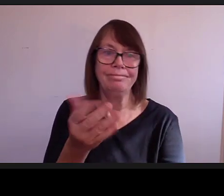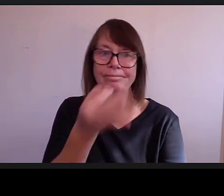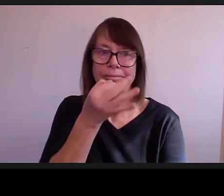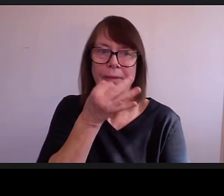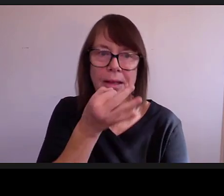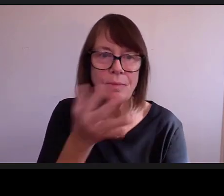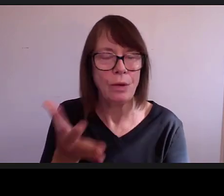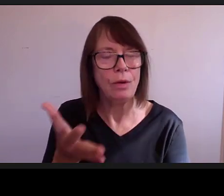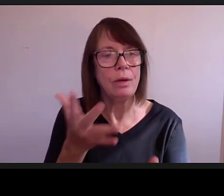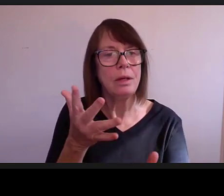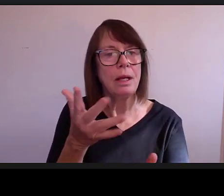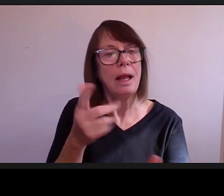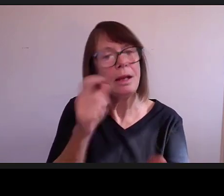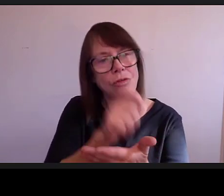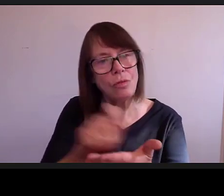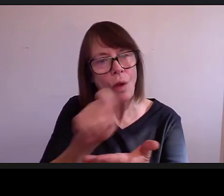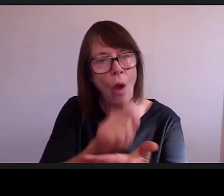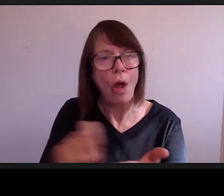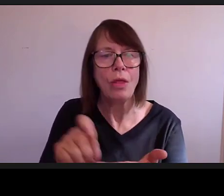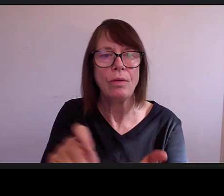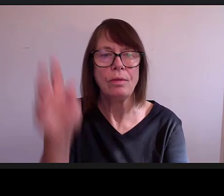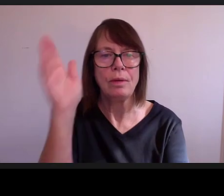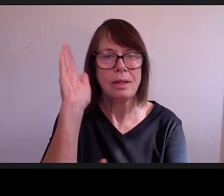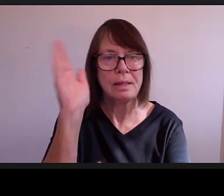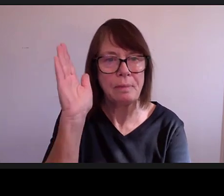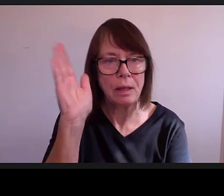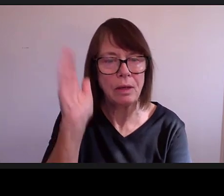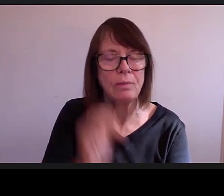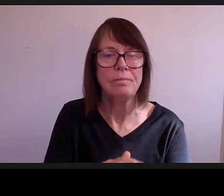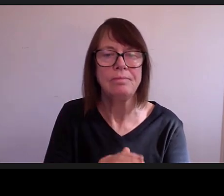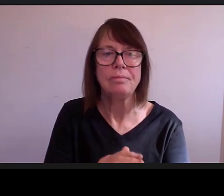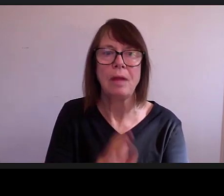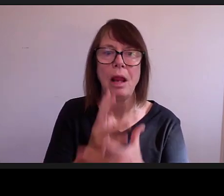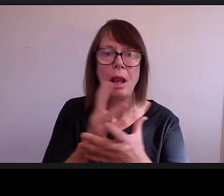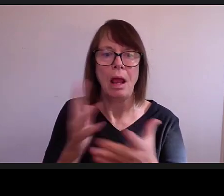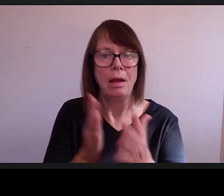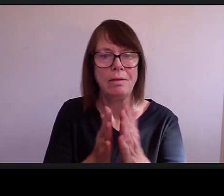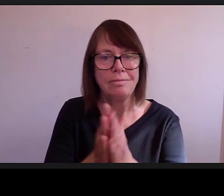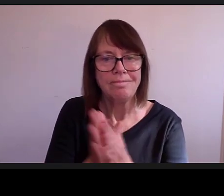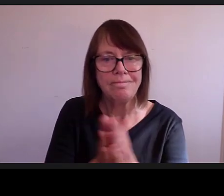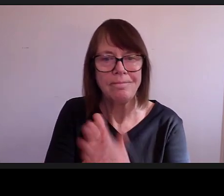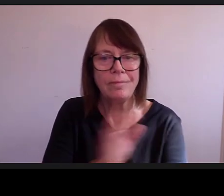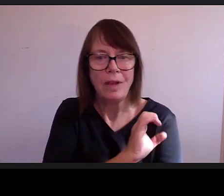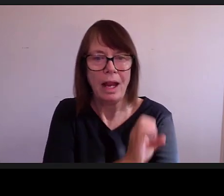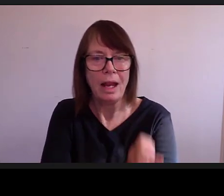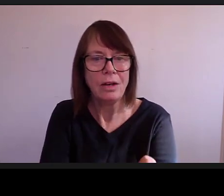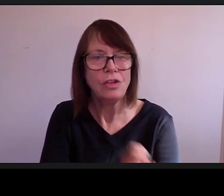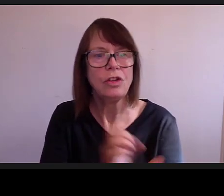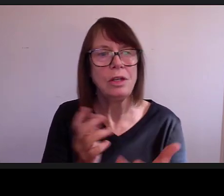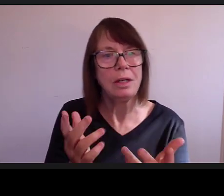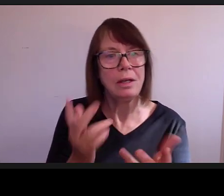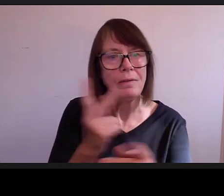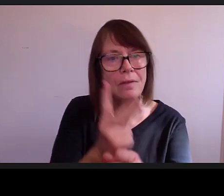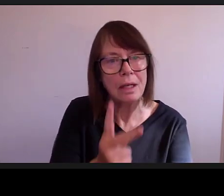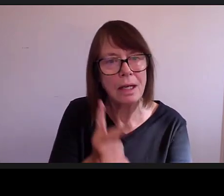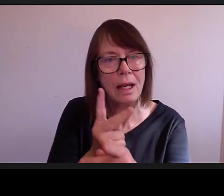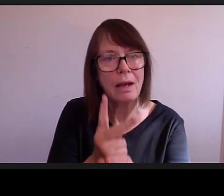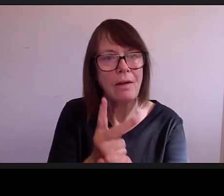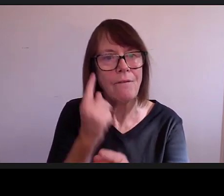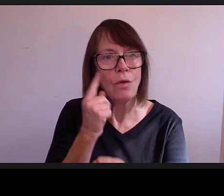and speaker and has considerable energy in the advocacy for access to care and authentic